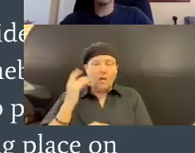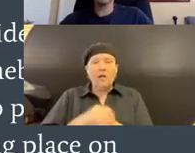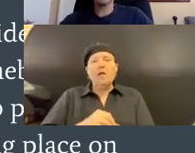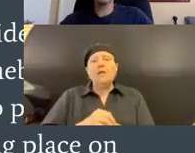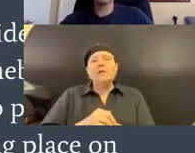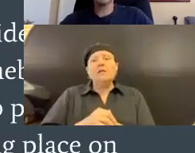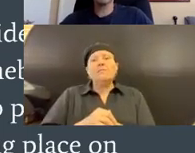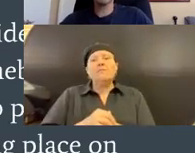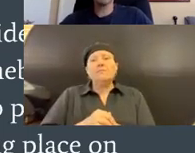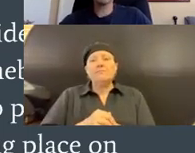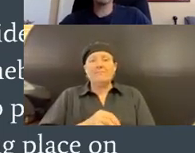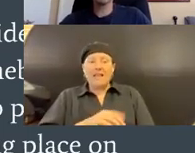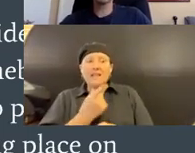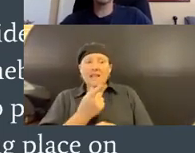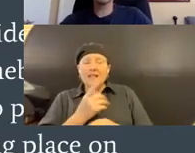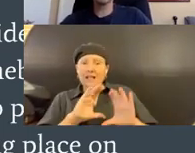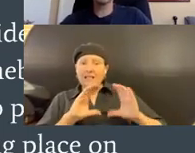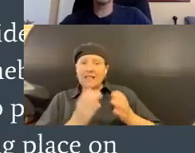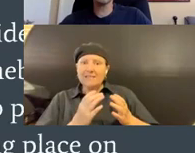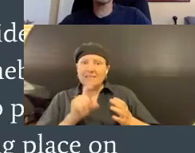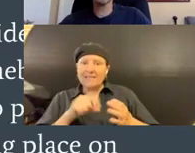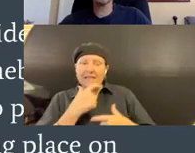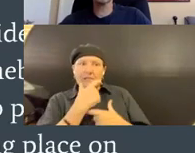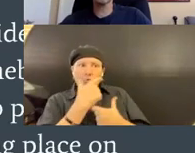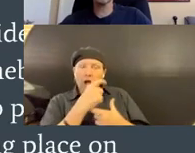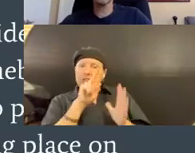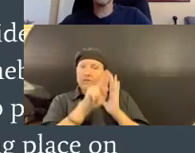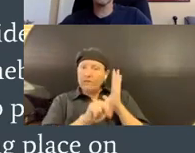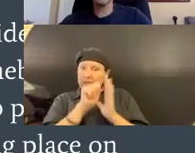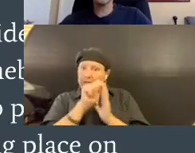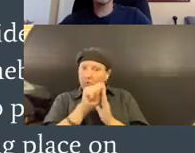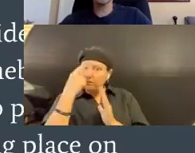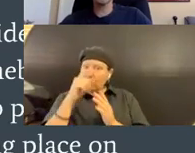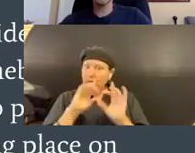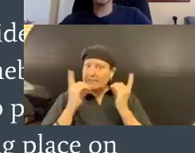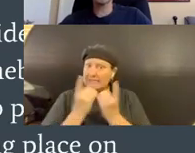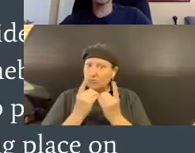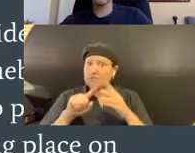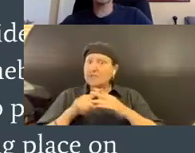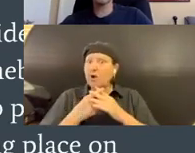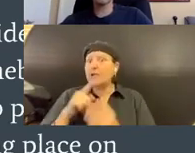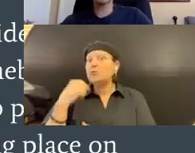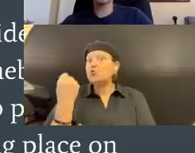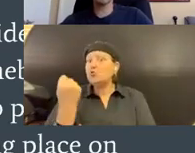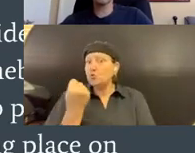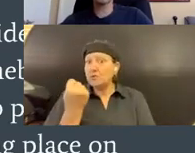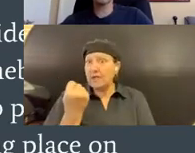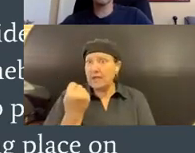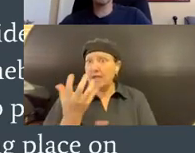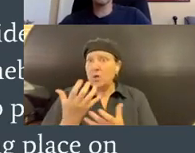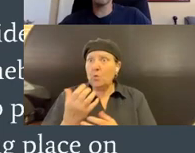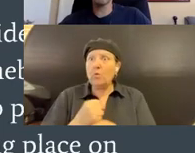because their classes and they'll have to watch videos for the districts starting on Tuesday. So we want to make sure that everybody has a